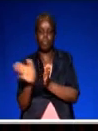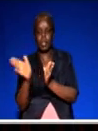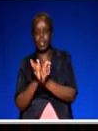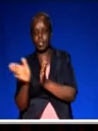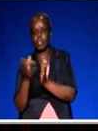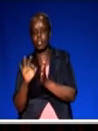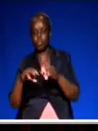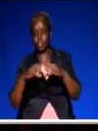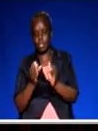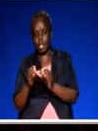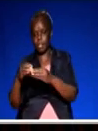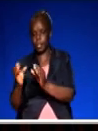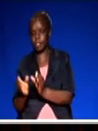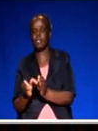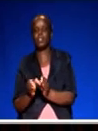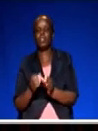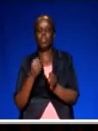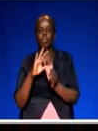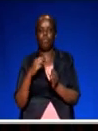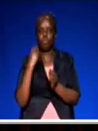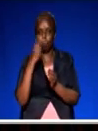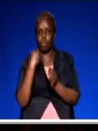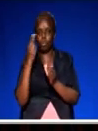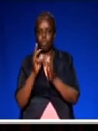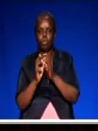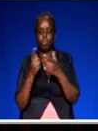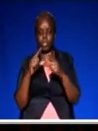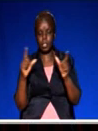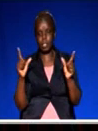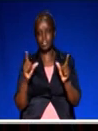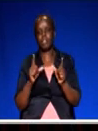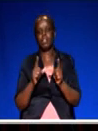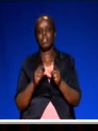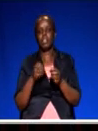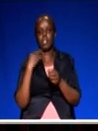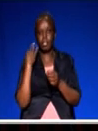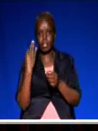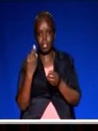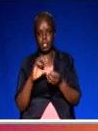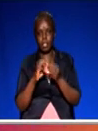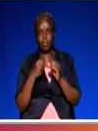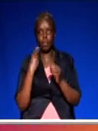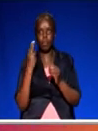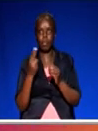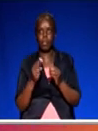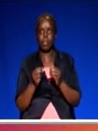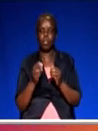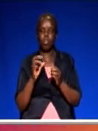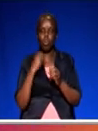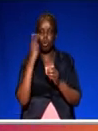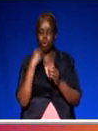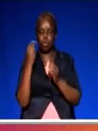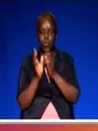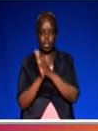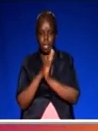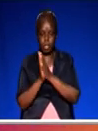or classes of oral literature. And there are three. One is oral narratives,